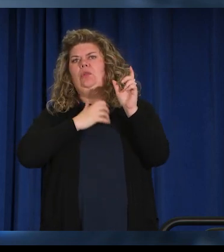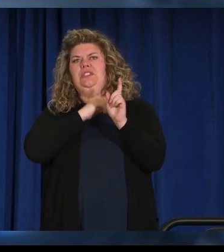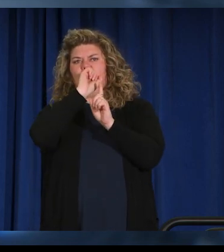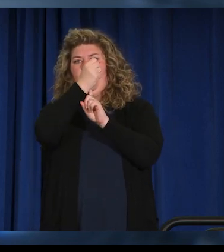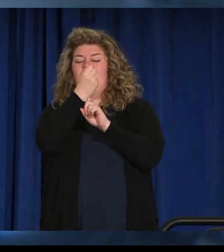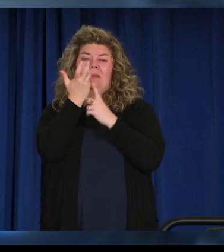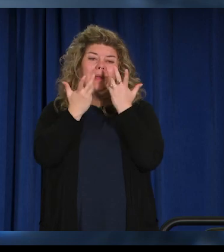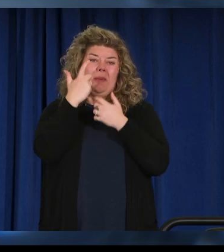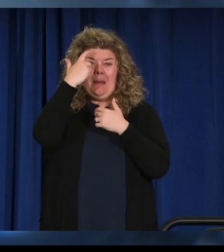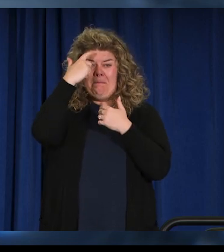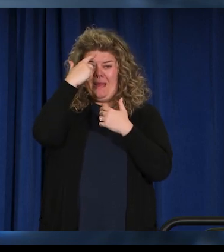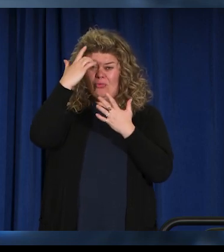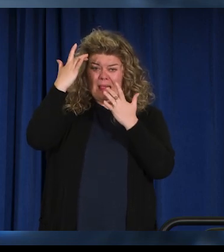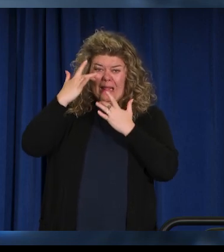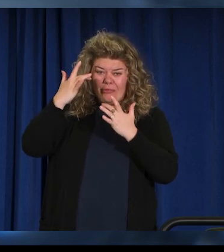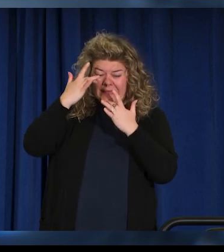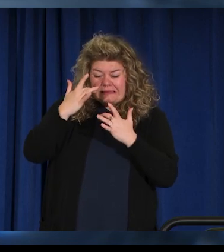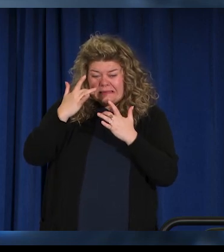by mental illness,